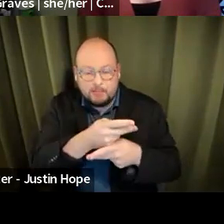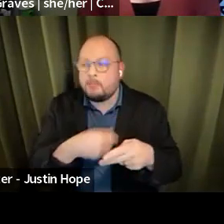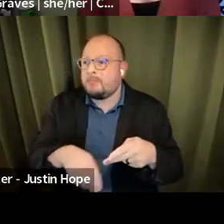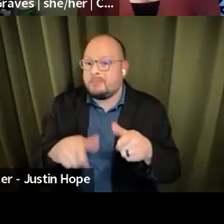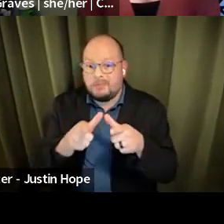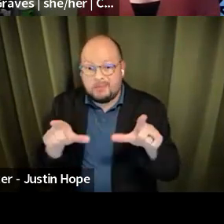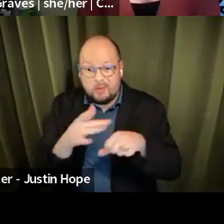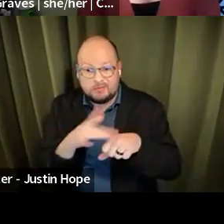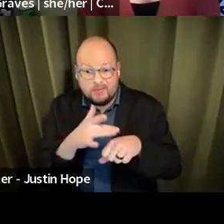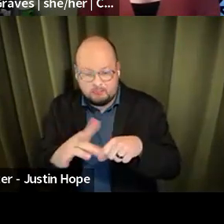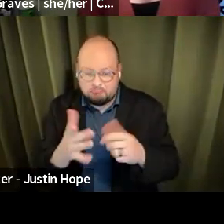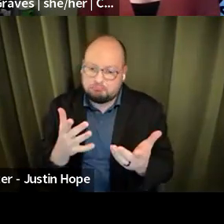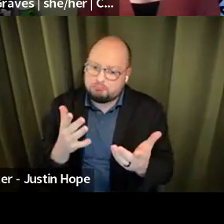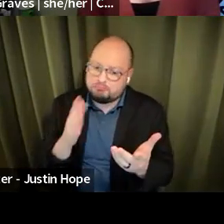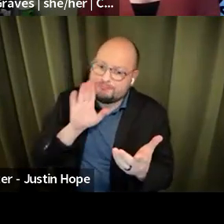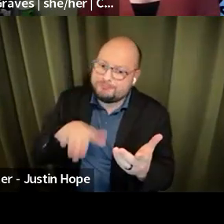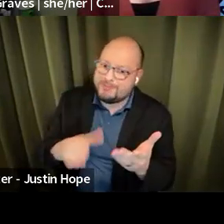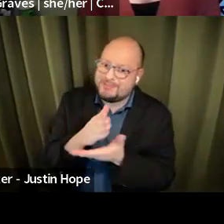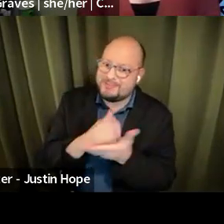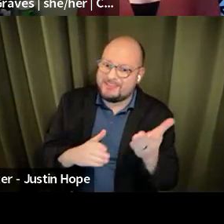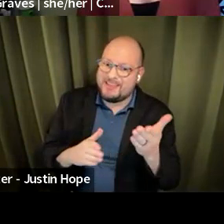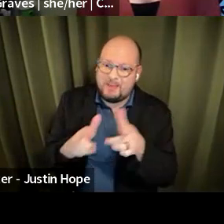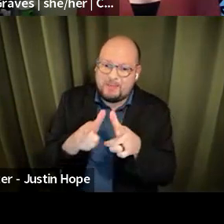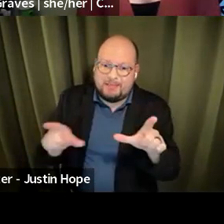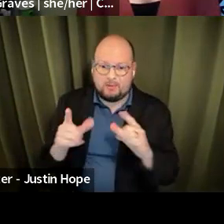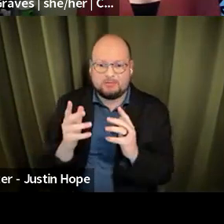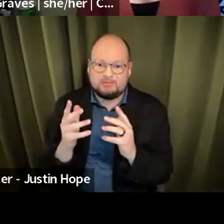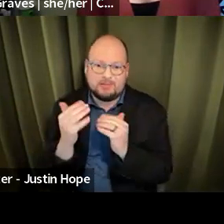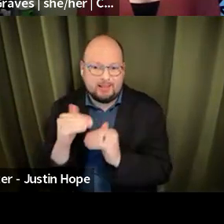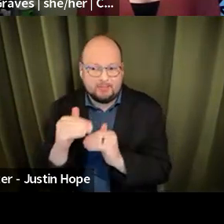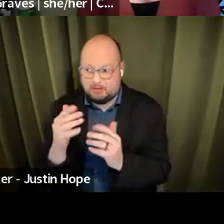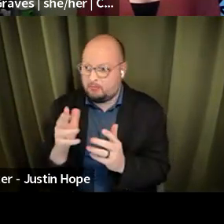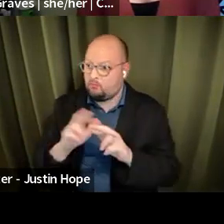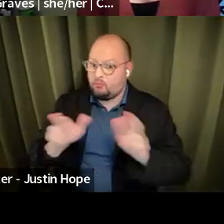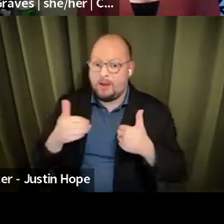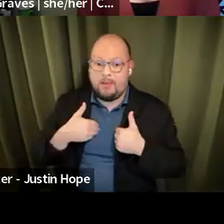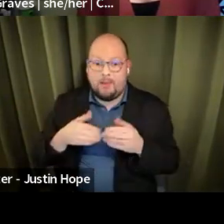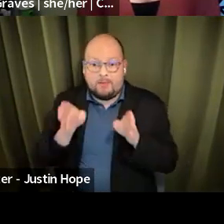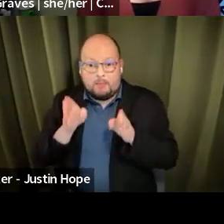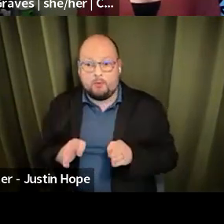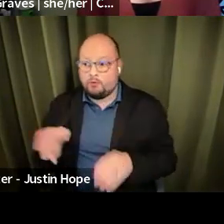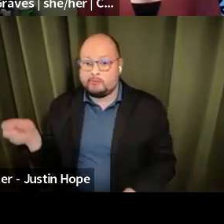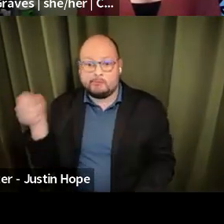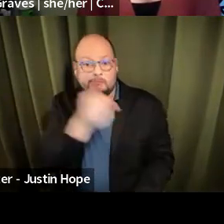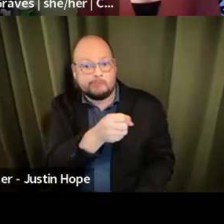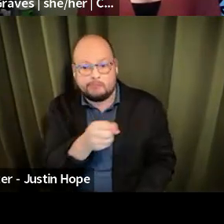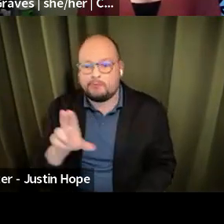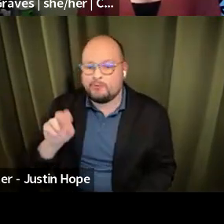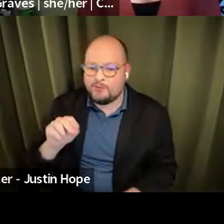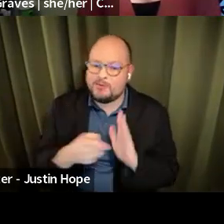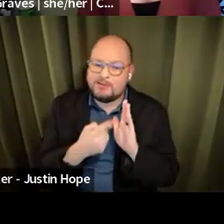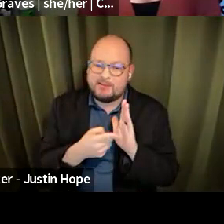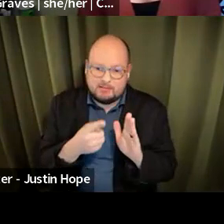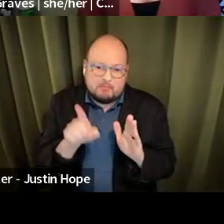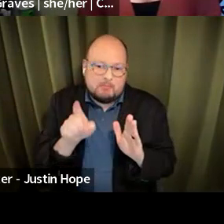that we don't have available in person, we may not have. So then we may default to video or phone,